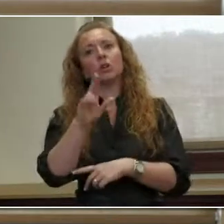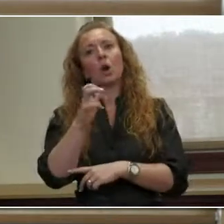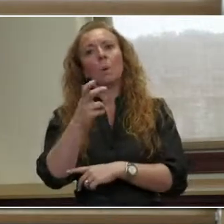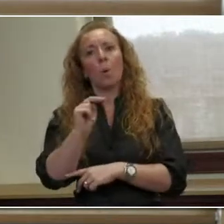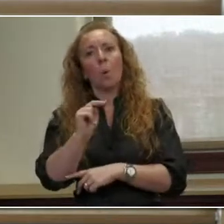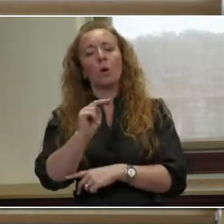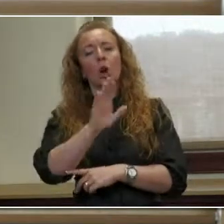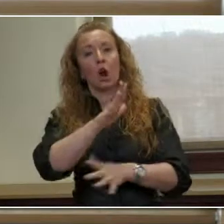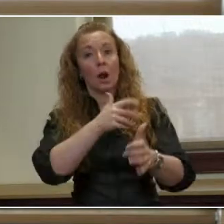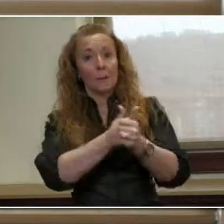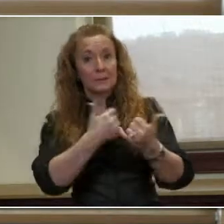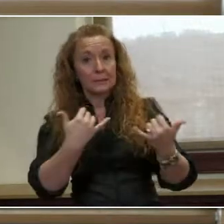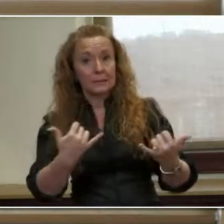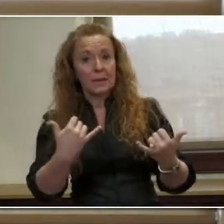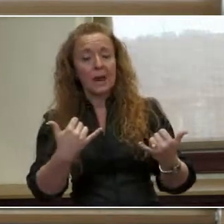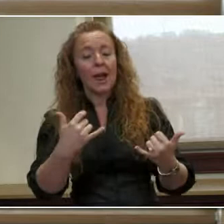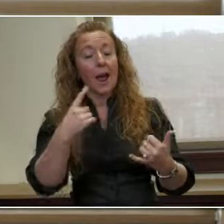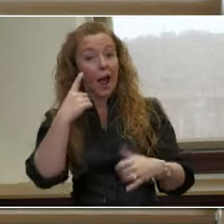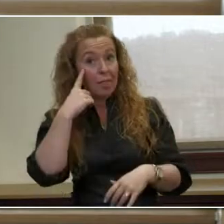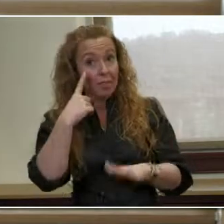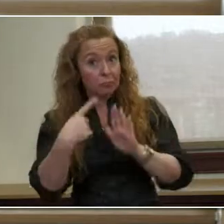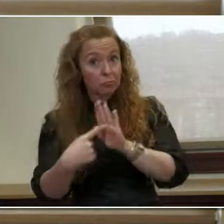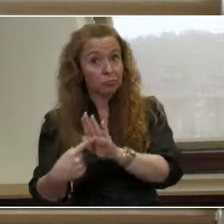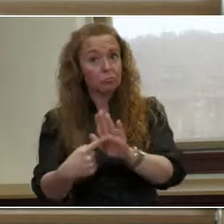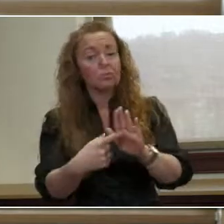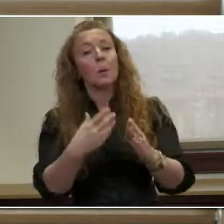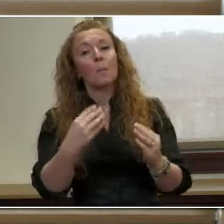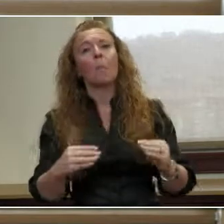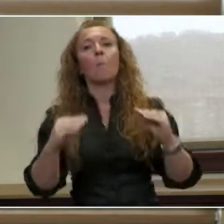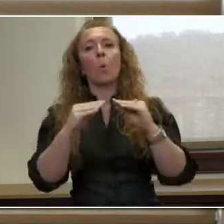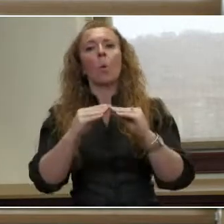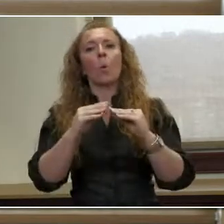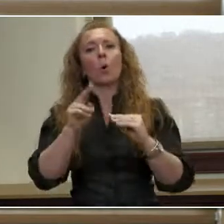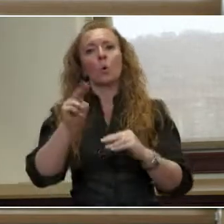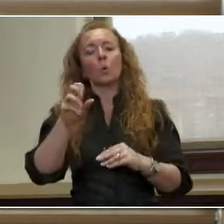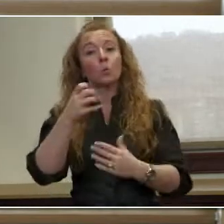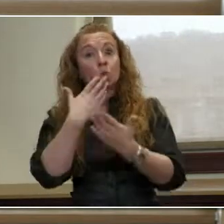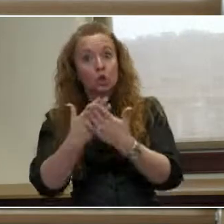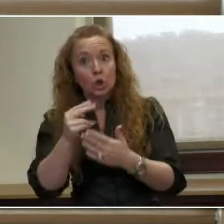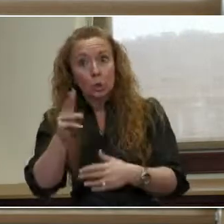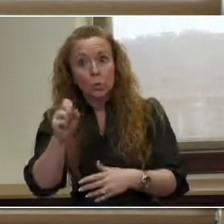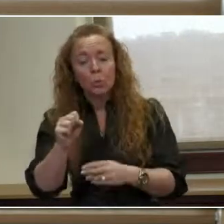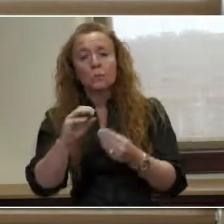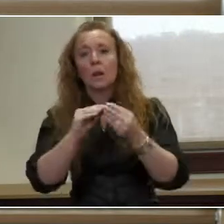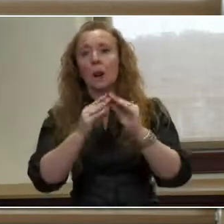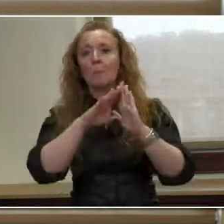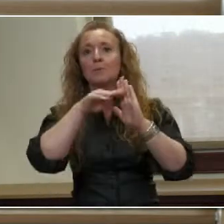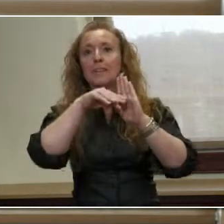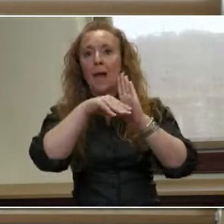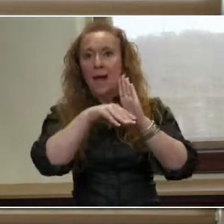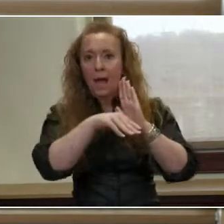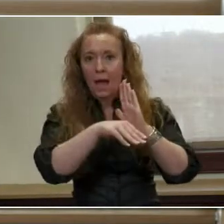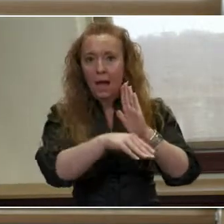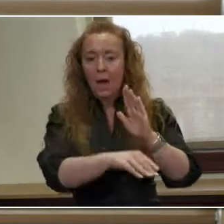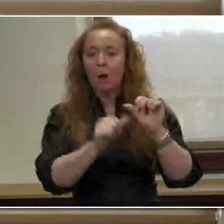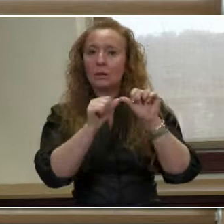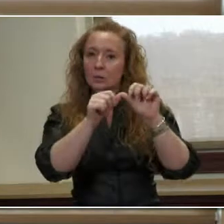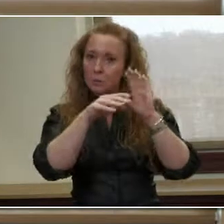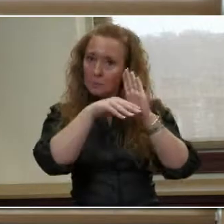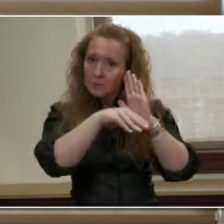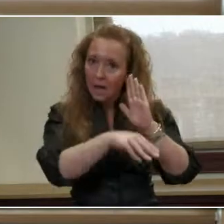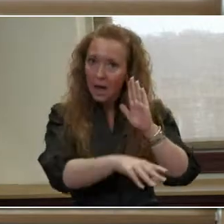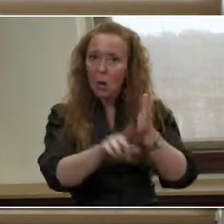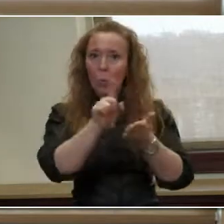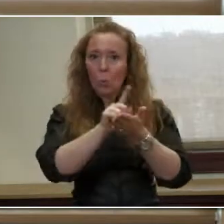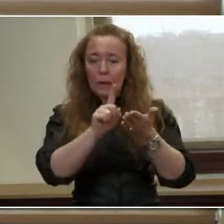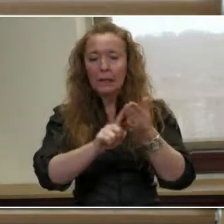her update today will, I think, present more good news. We see the numbers, they continue to come down, the case numbers, weekly case